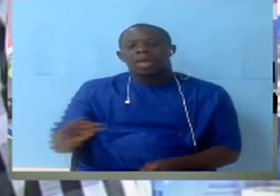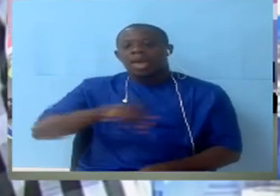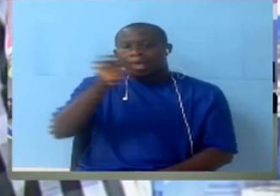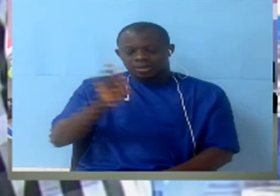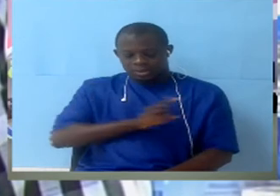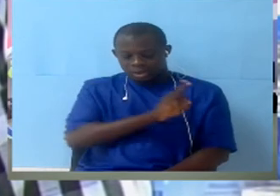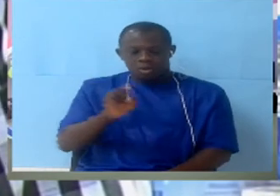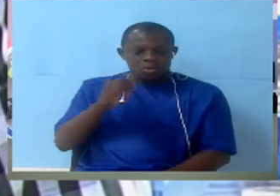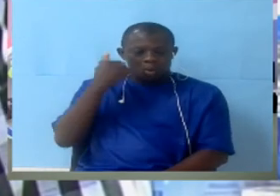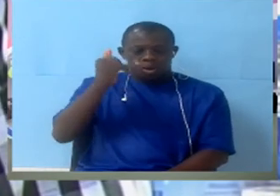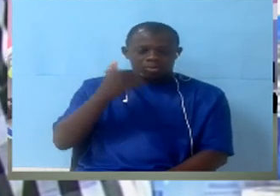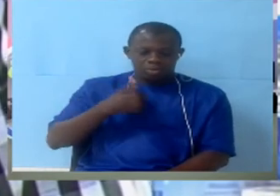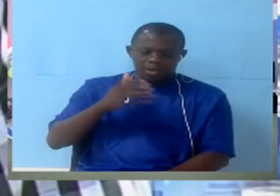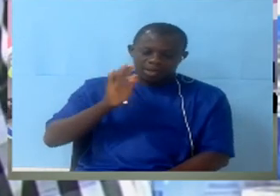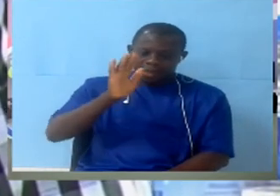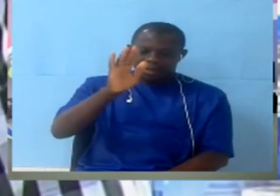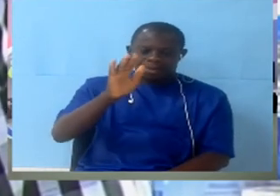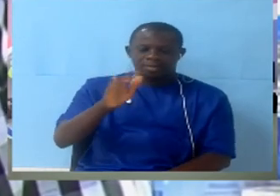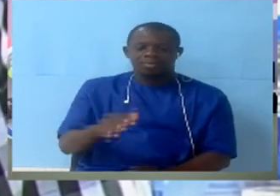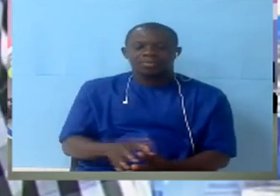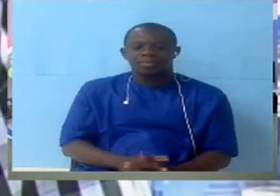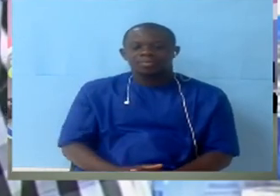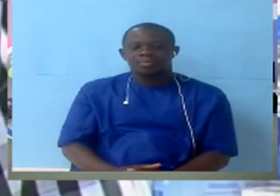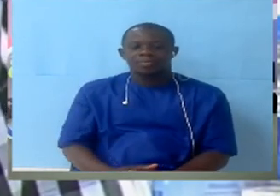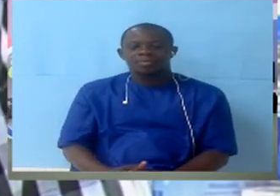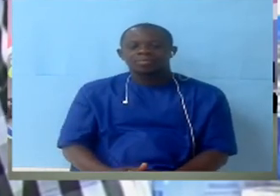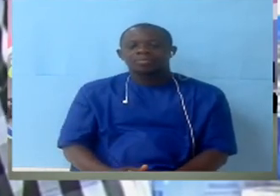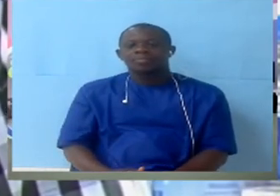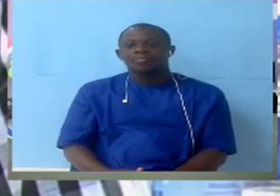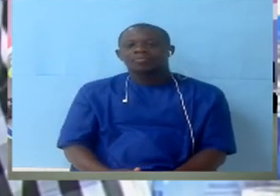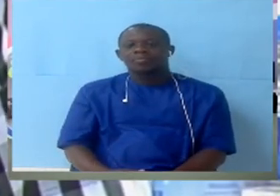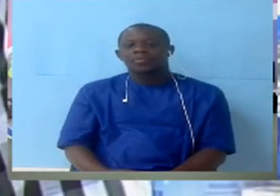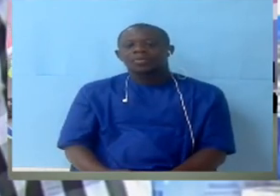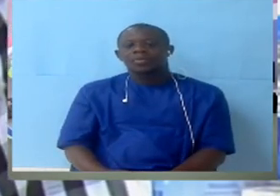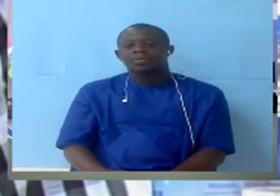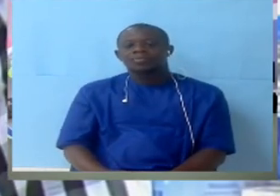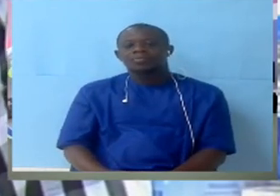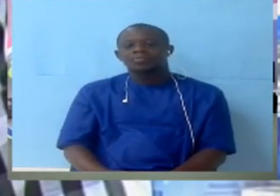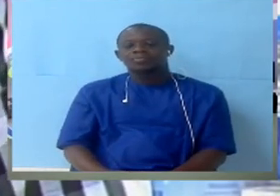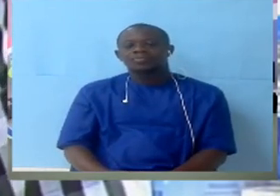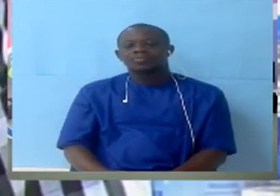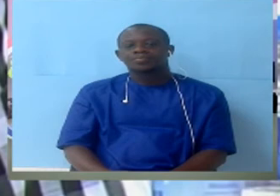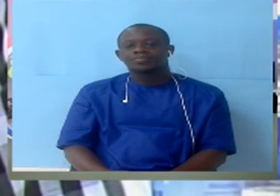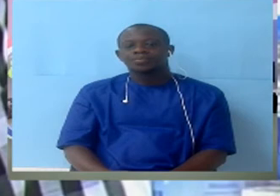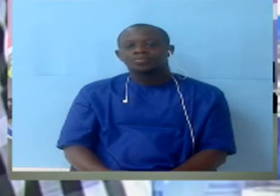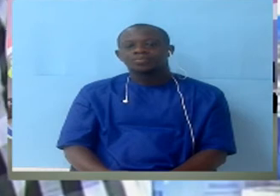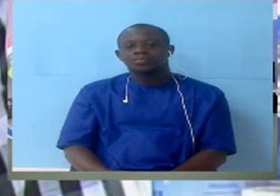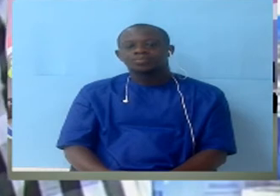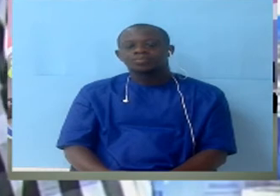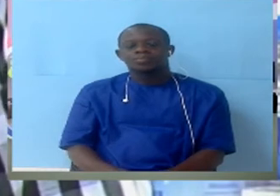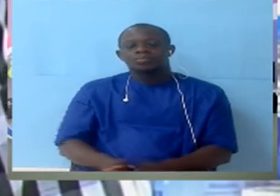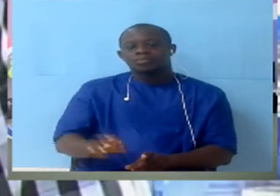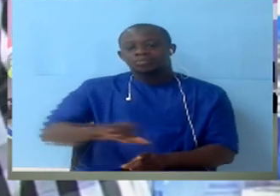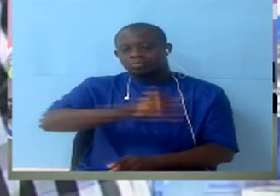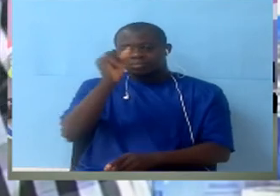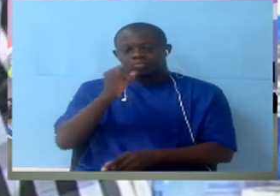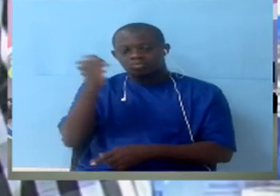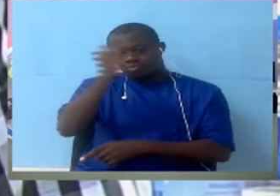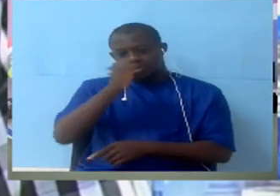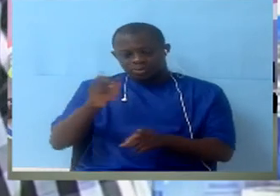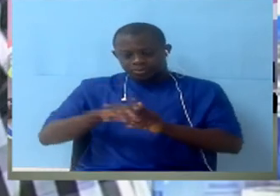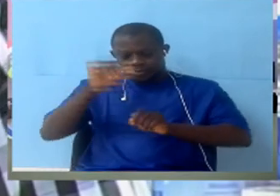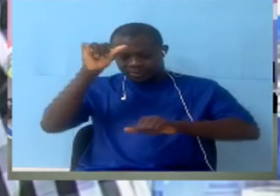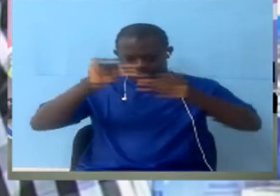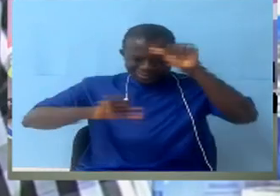called me later through ala number ning number samba dual to for official lembang ka jibe ani jumal diam tanu and because they were